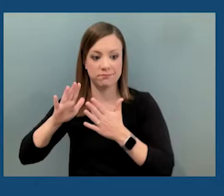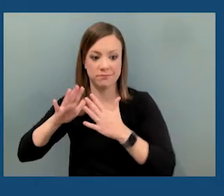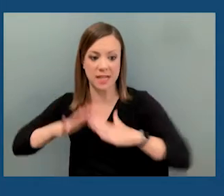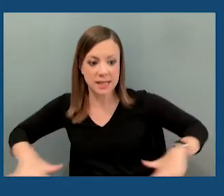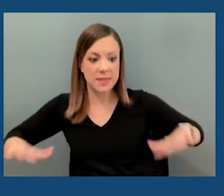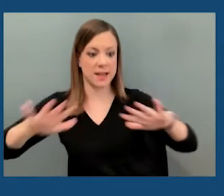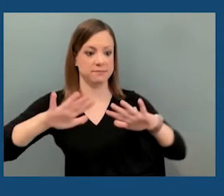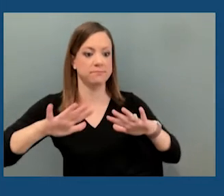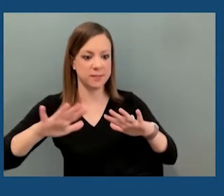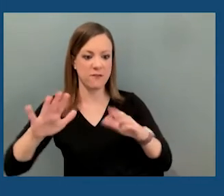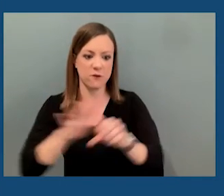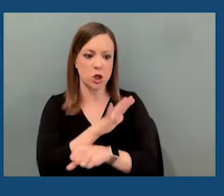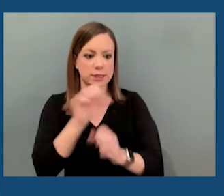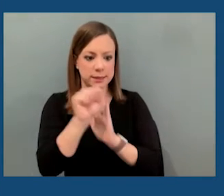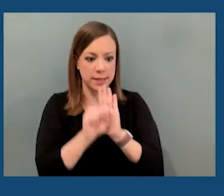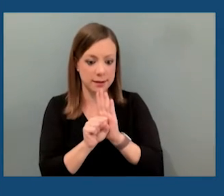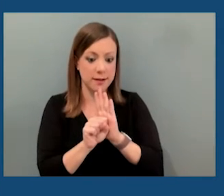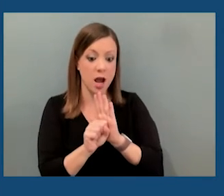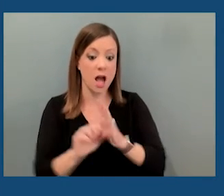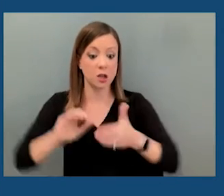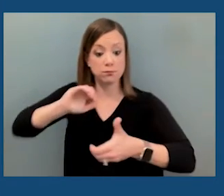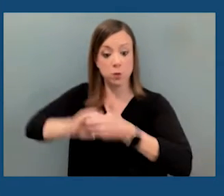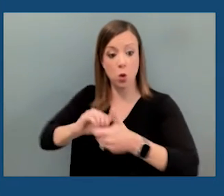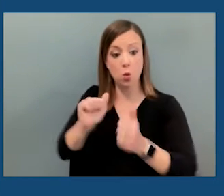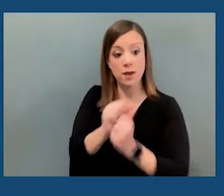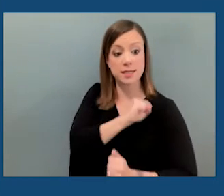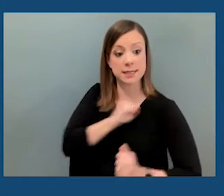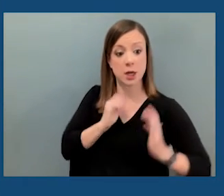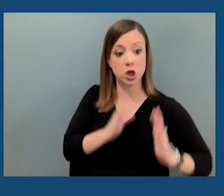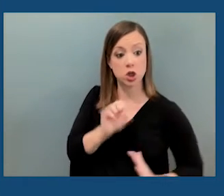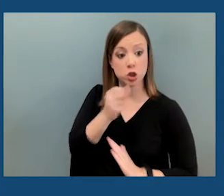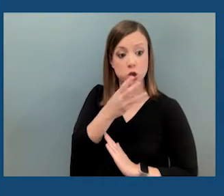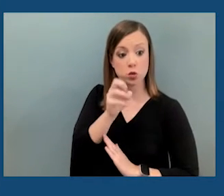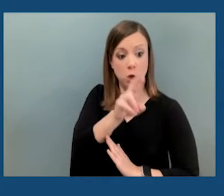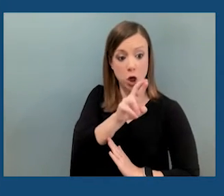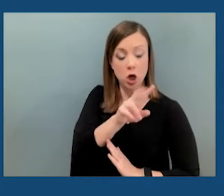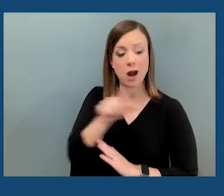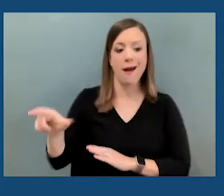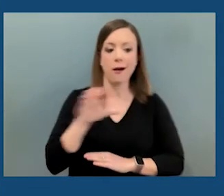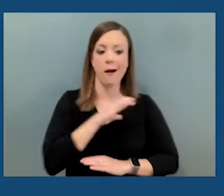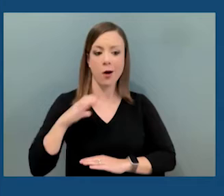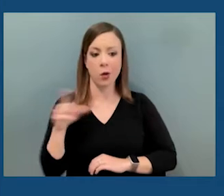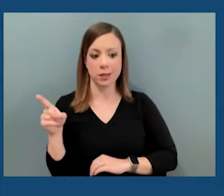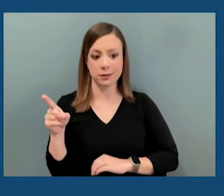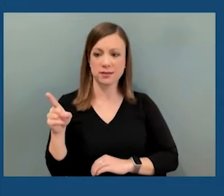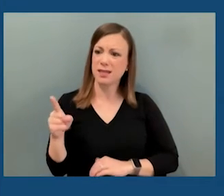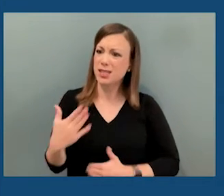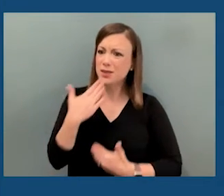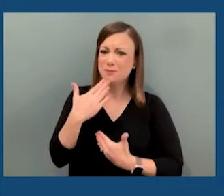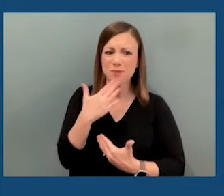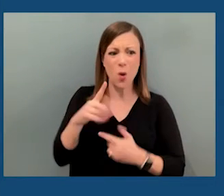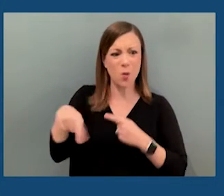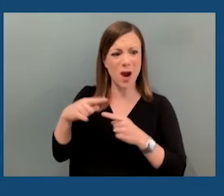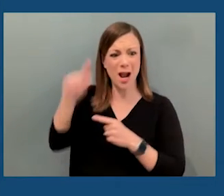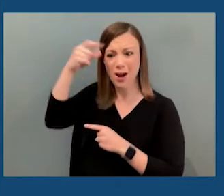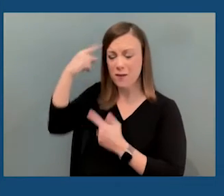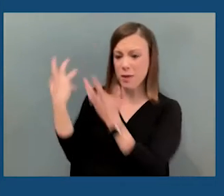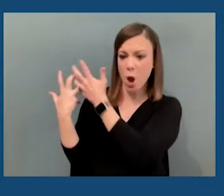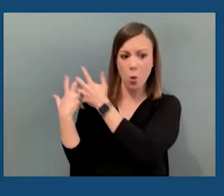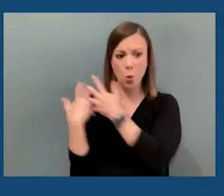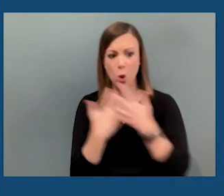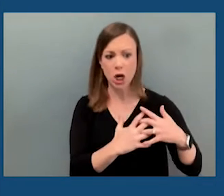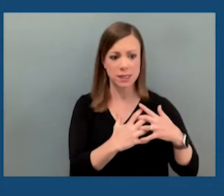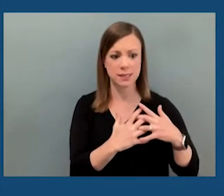with Senator Schumer as well as our congressional delegation. It's good when government works. It's better when government works